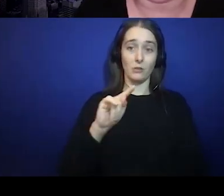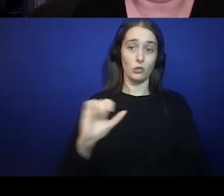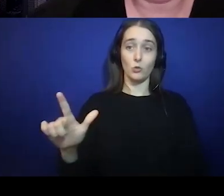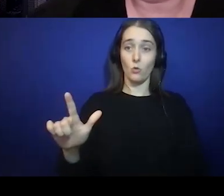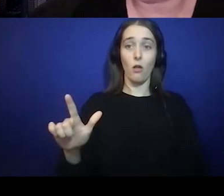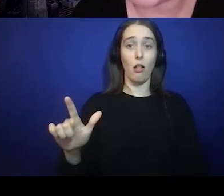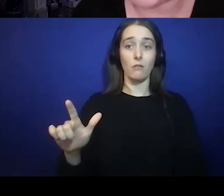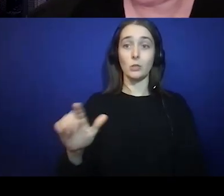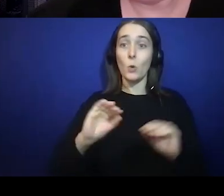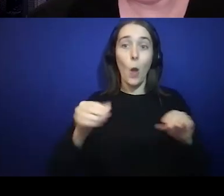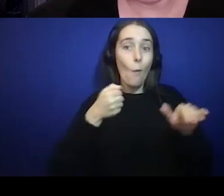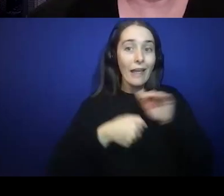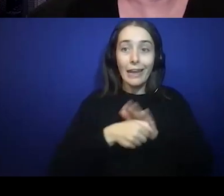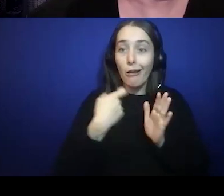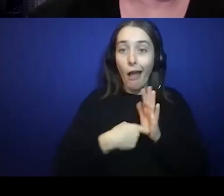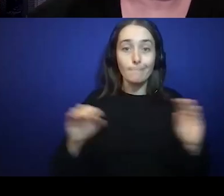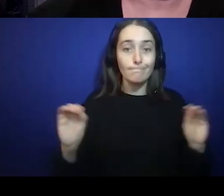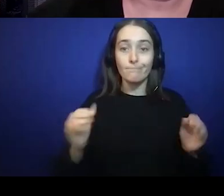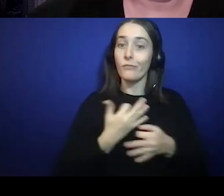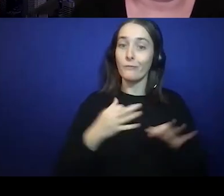cost hiding either way.